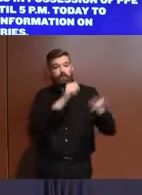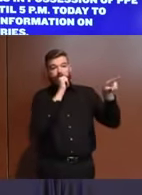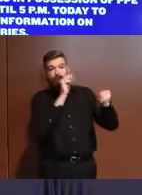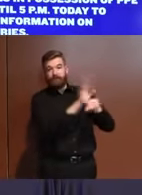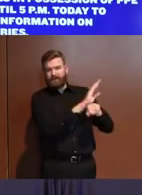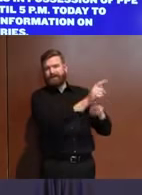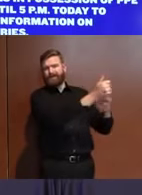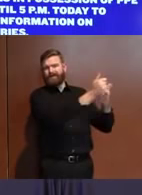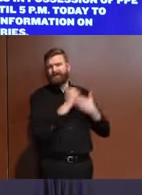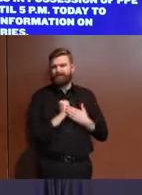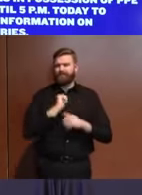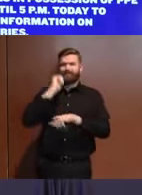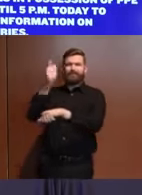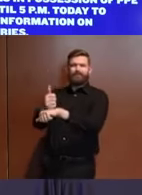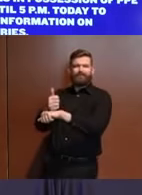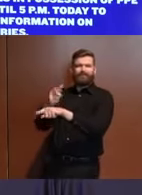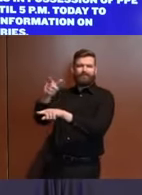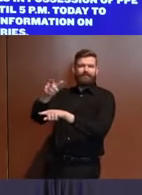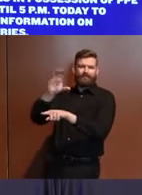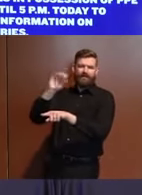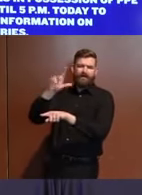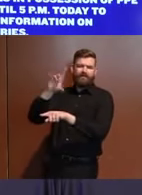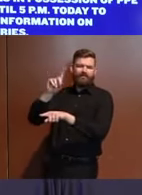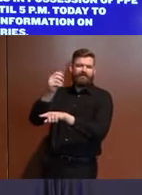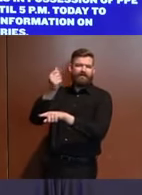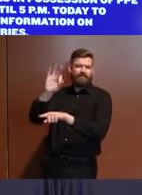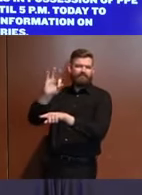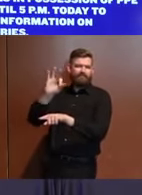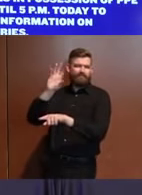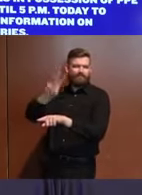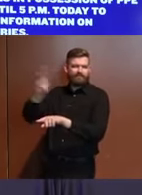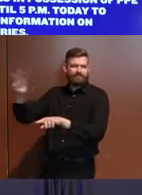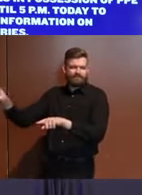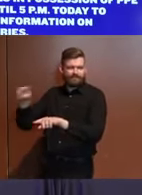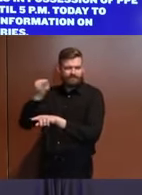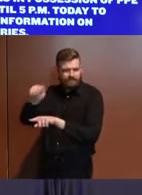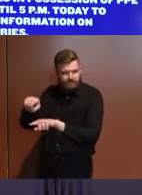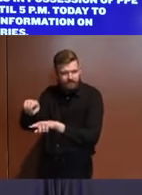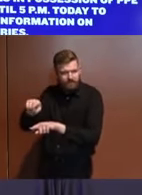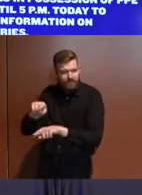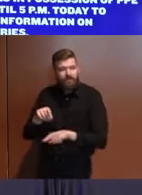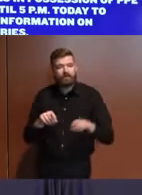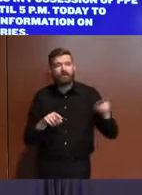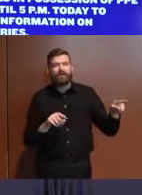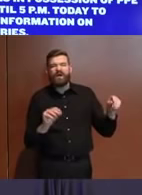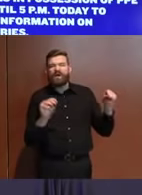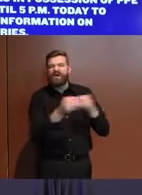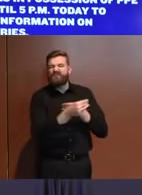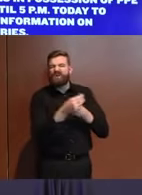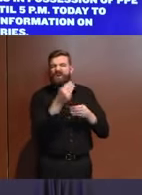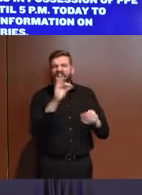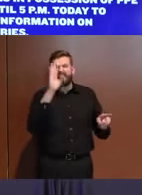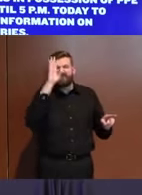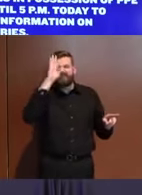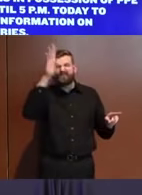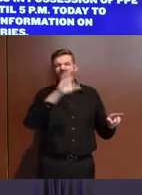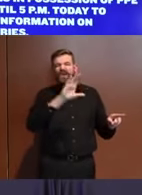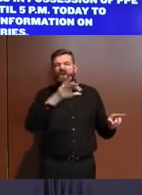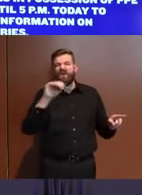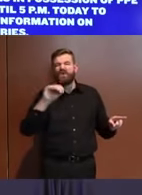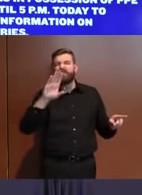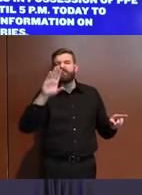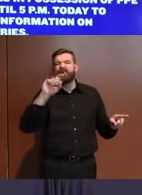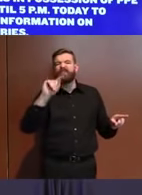well. Quarterbacking this process has been the Office of Innovation, led by Chief Innovation Officer Beth Novak and